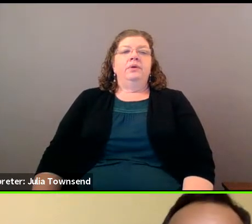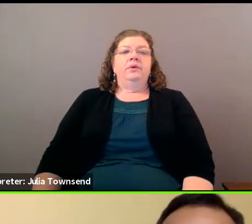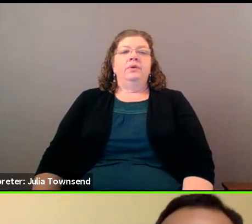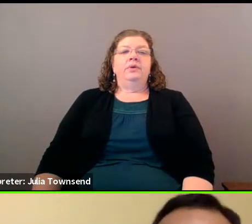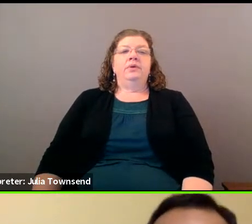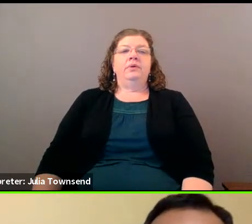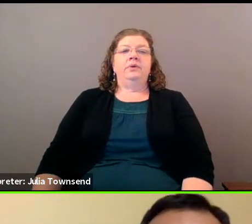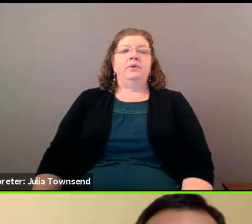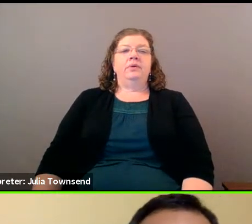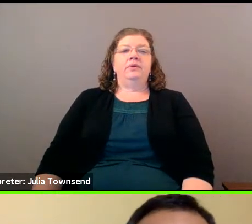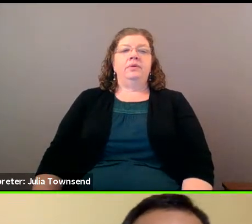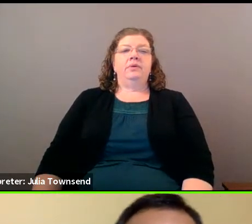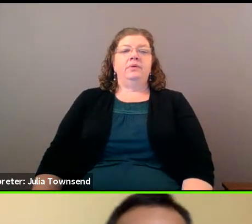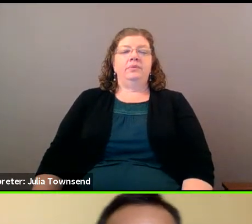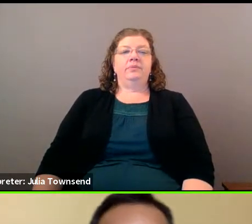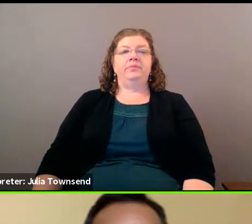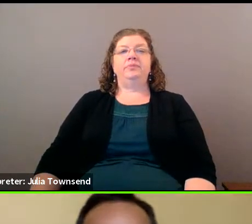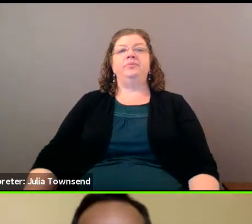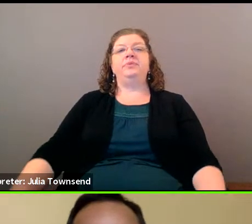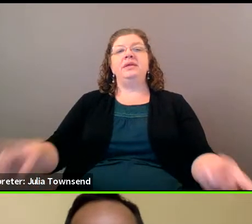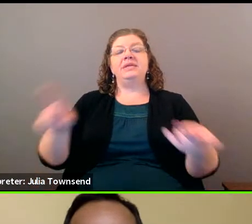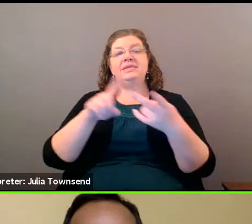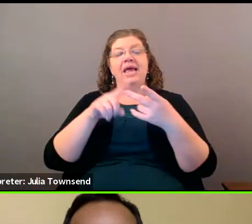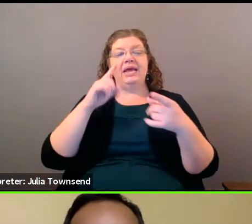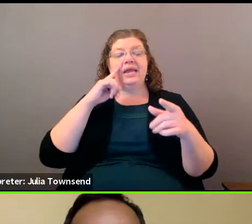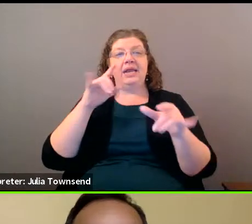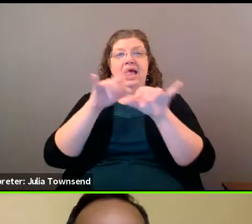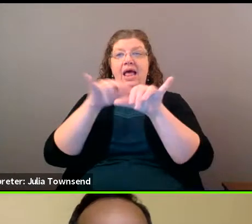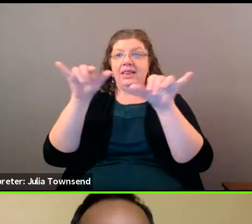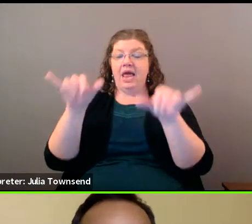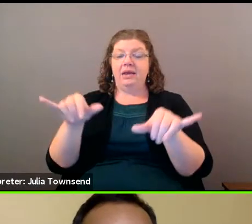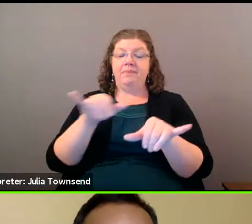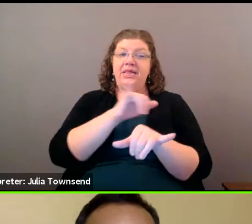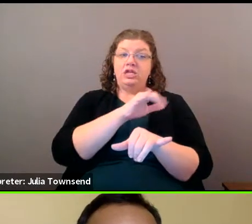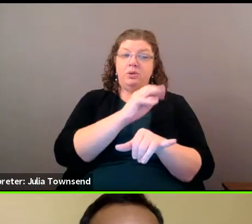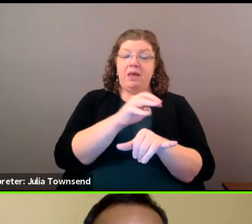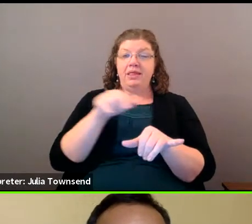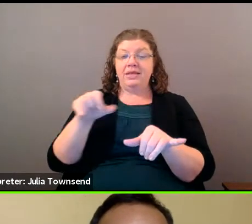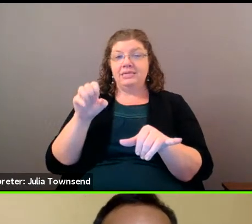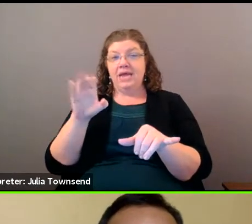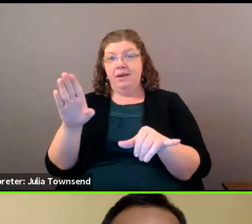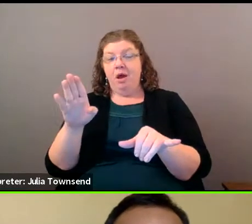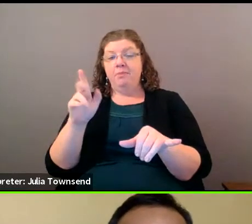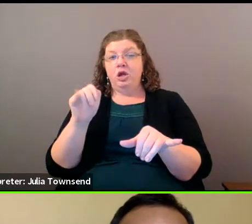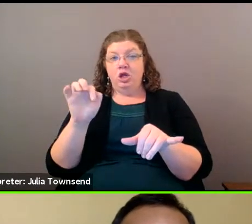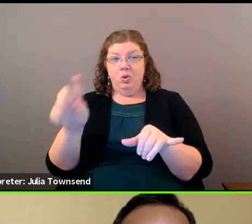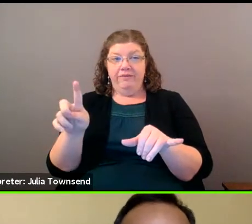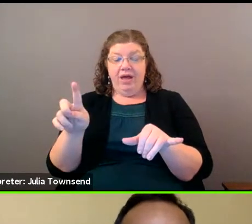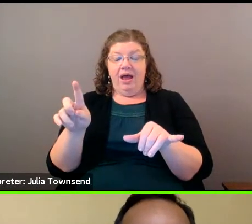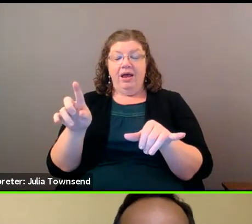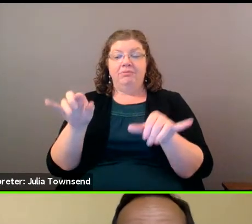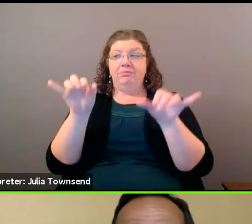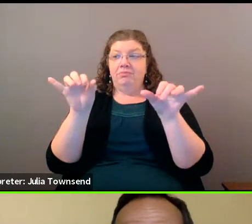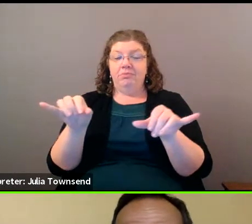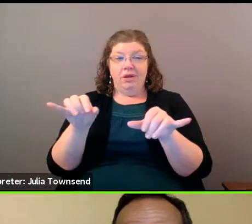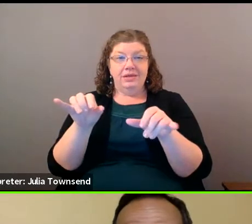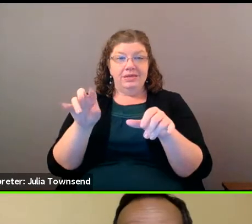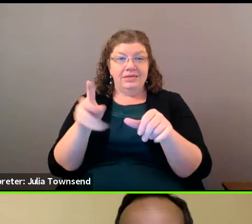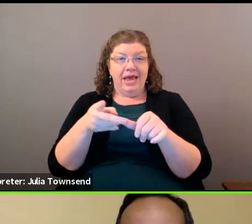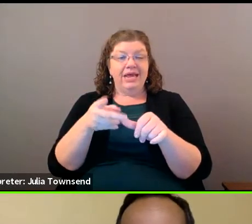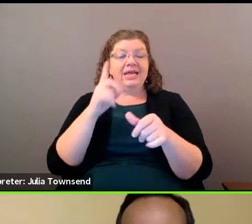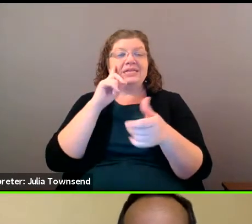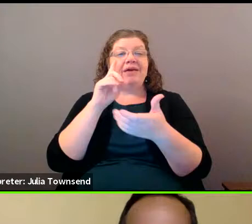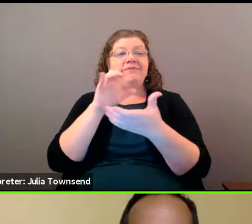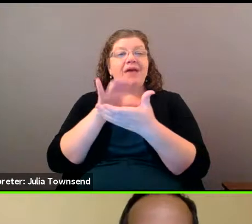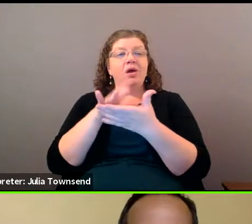A second alignment between Illustrative Math and Santa Barbara Unified is a value